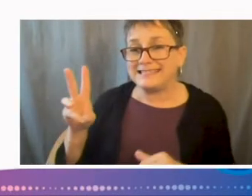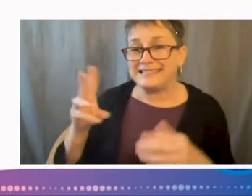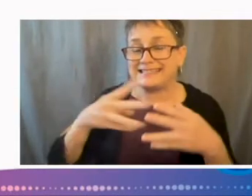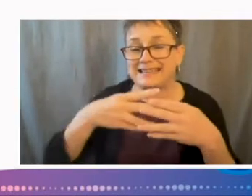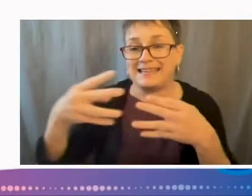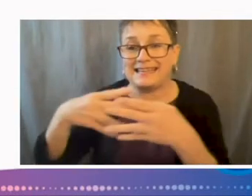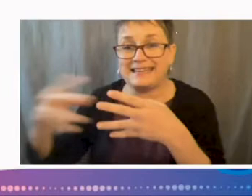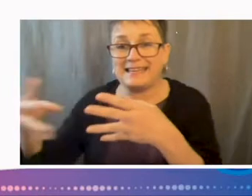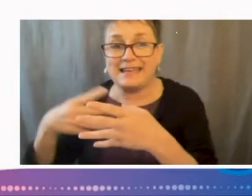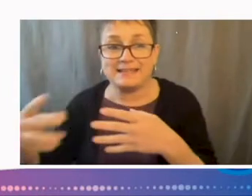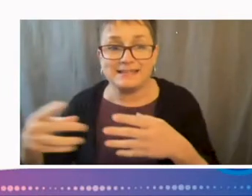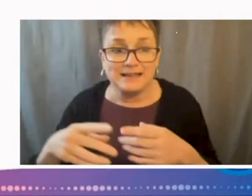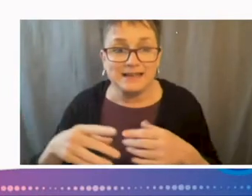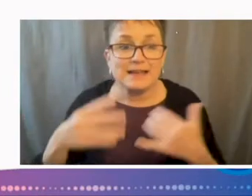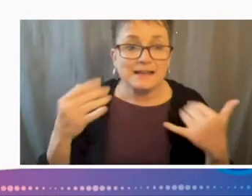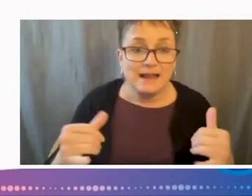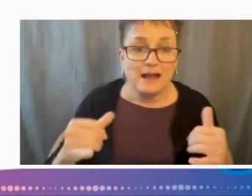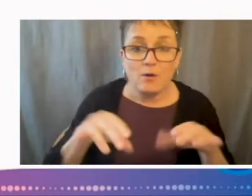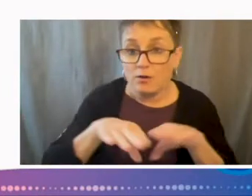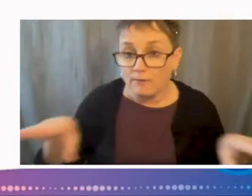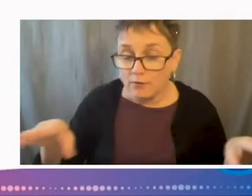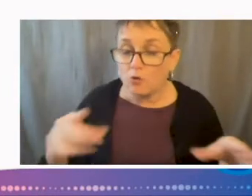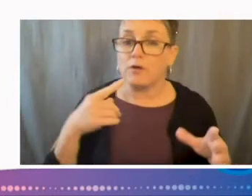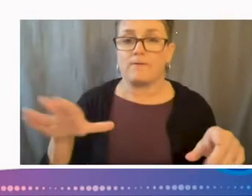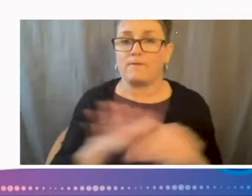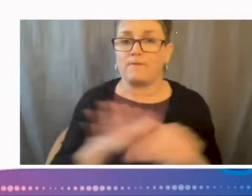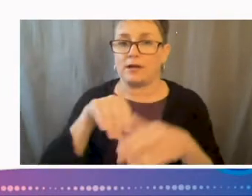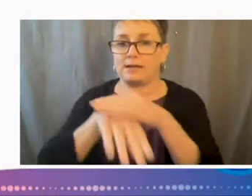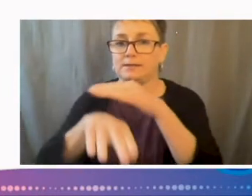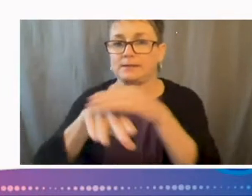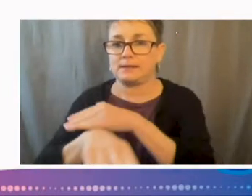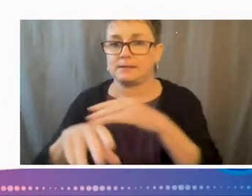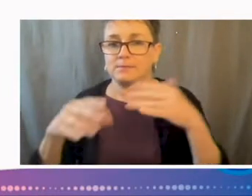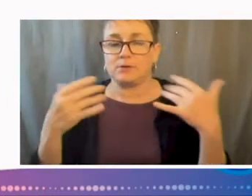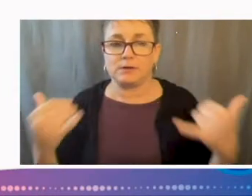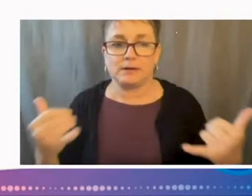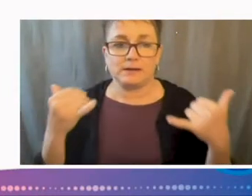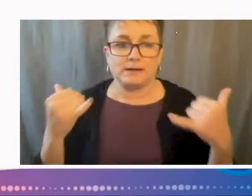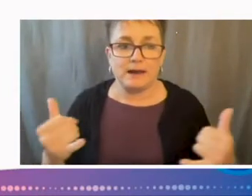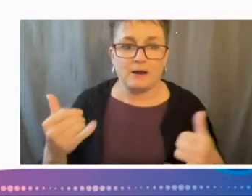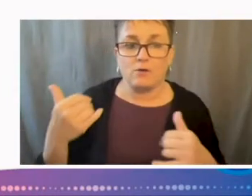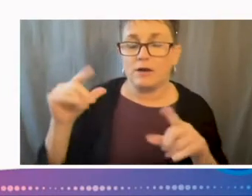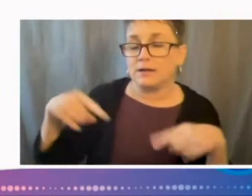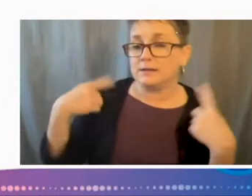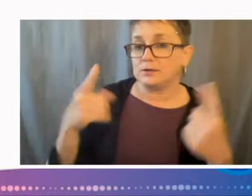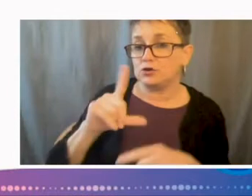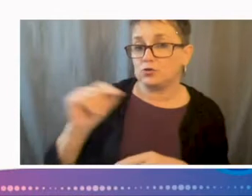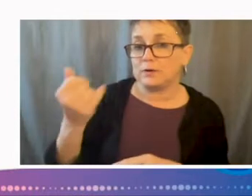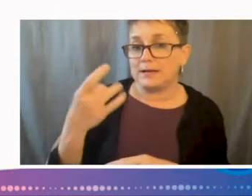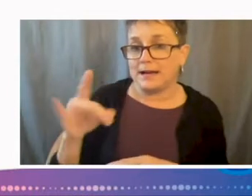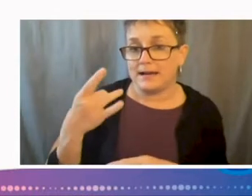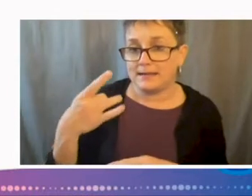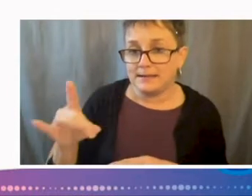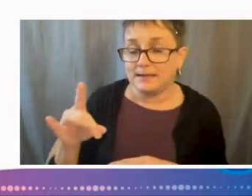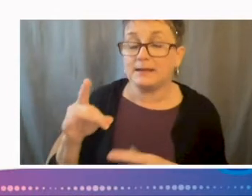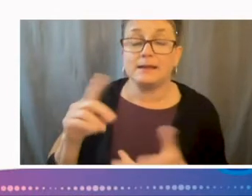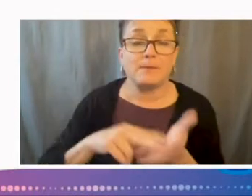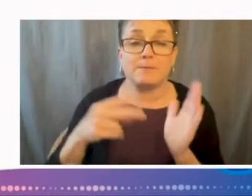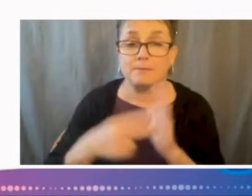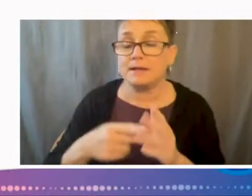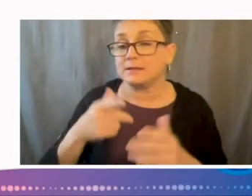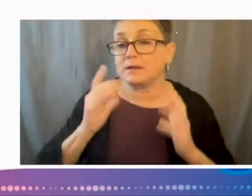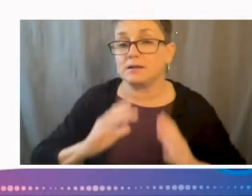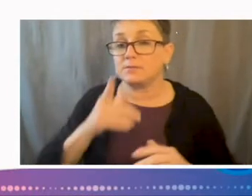completely accessible now. Since the 2015 gate change, even more of our customers no longer need to call to board their desired